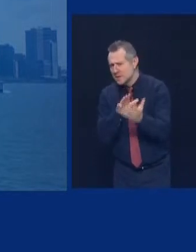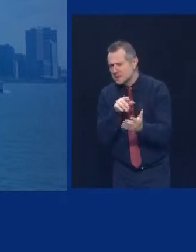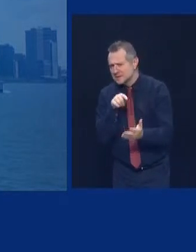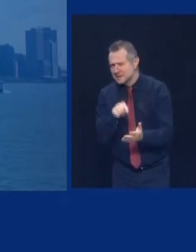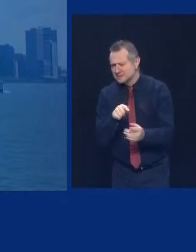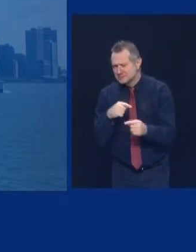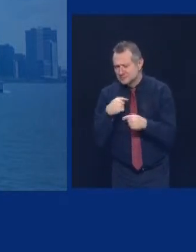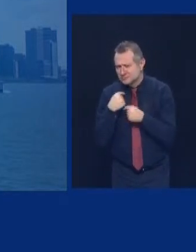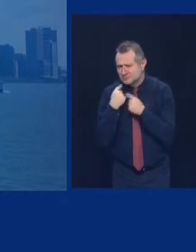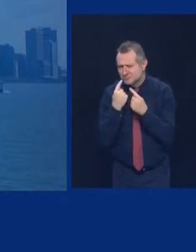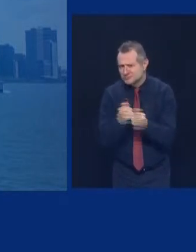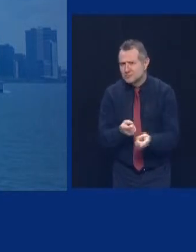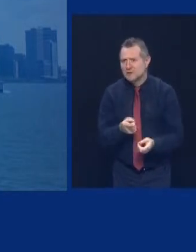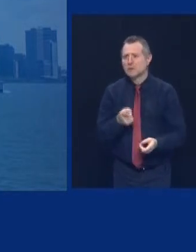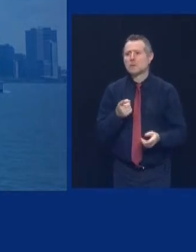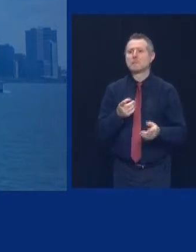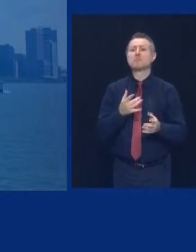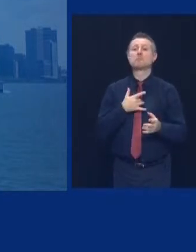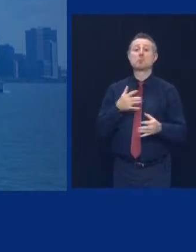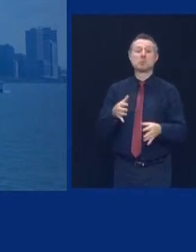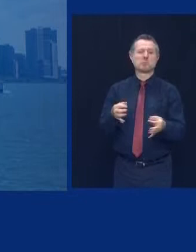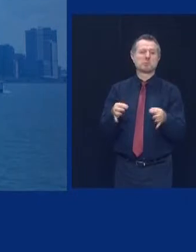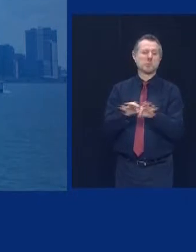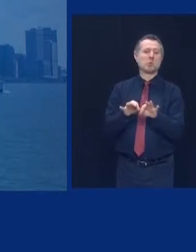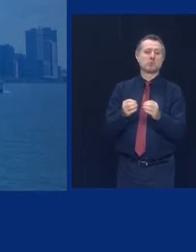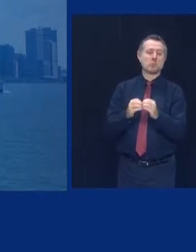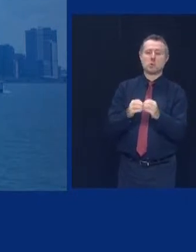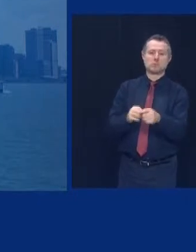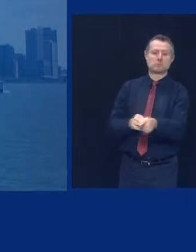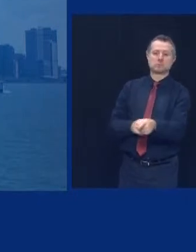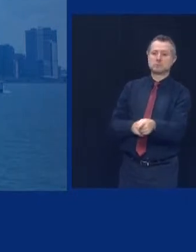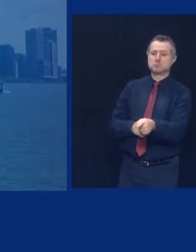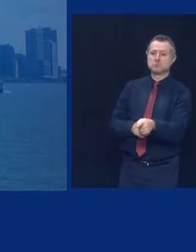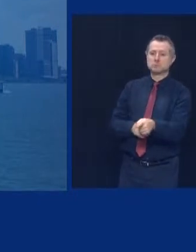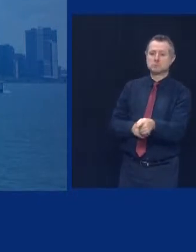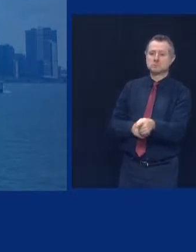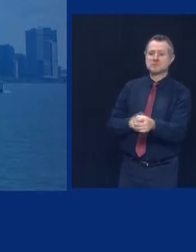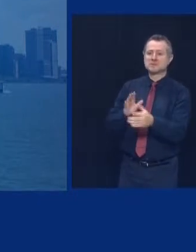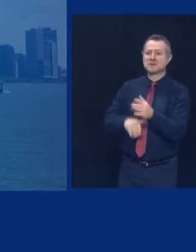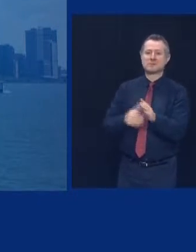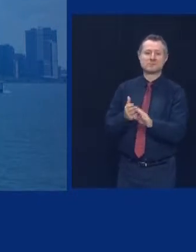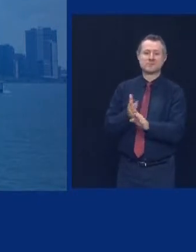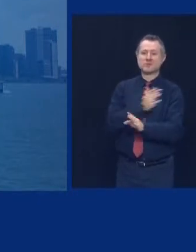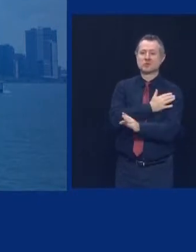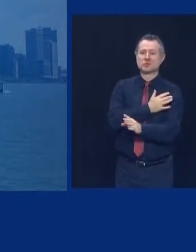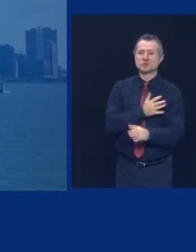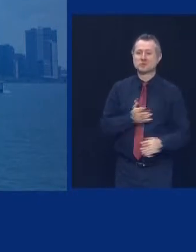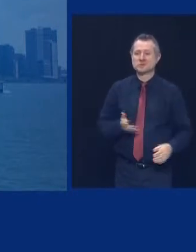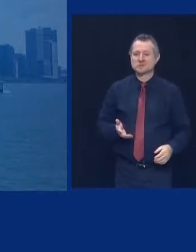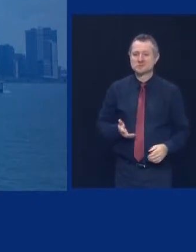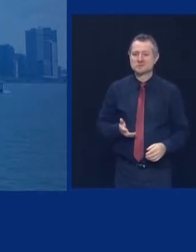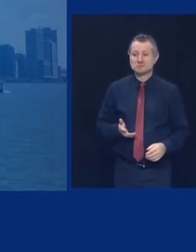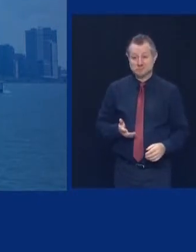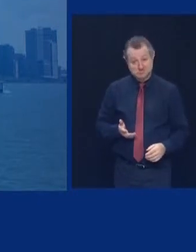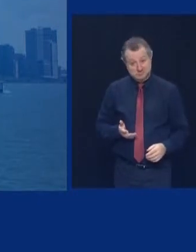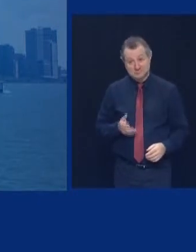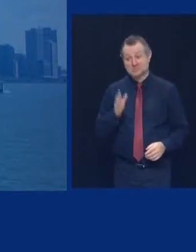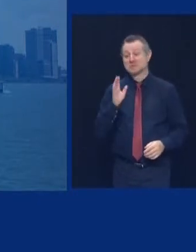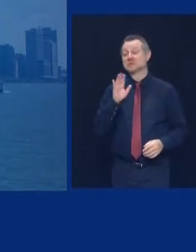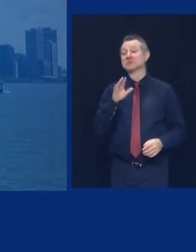Is more important than ever before. And slowing down and asking the